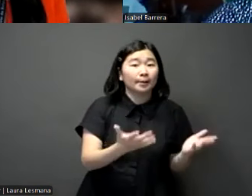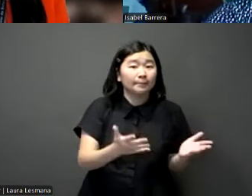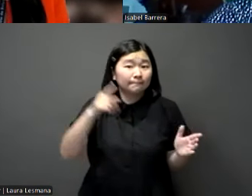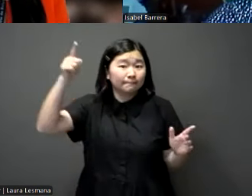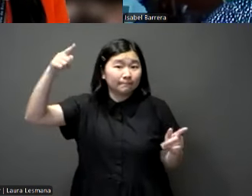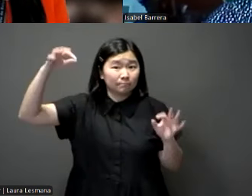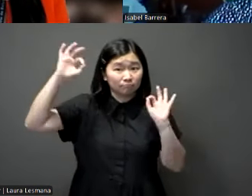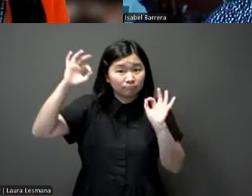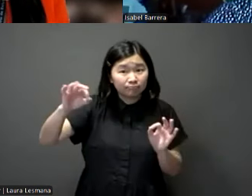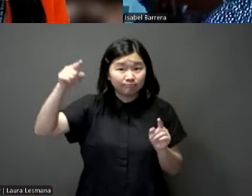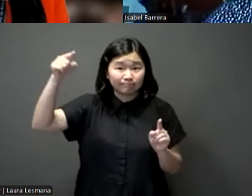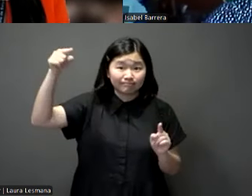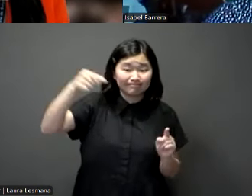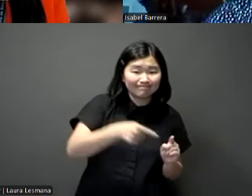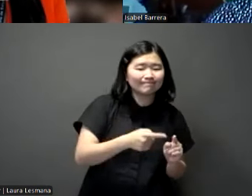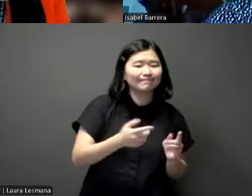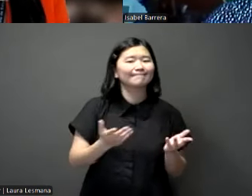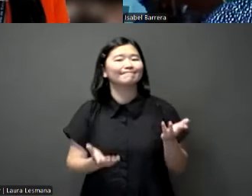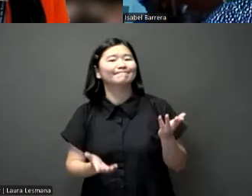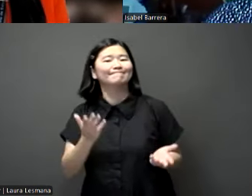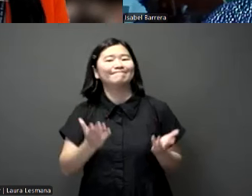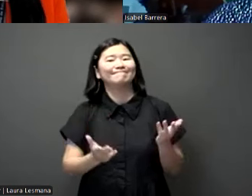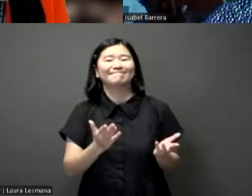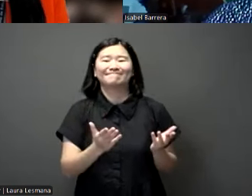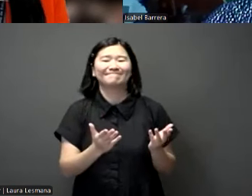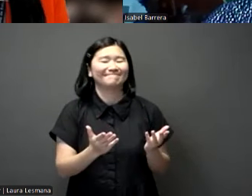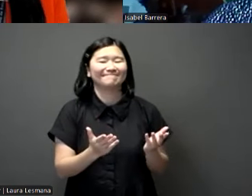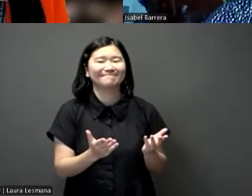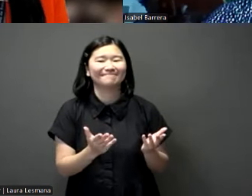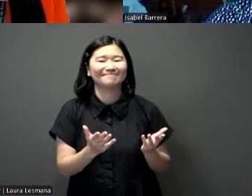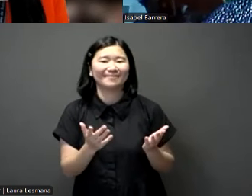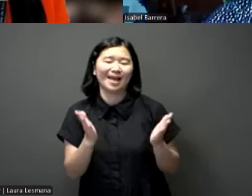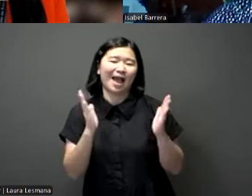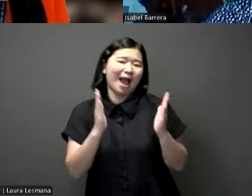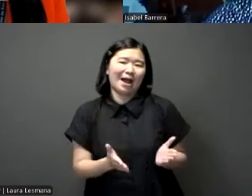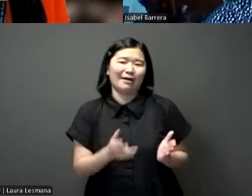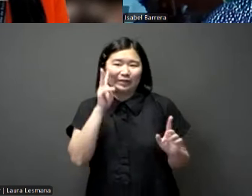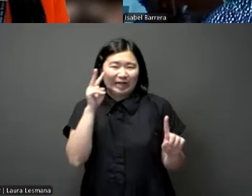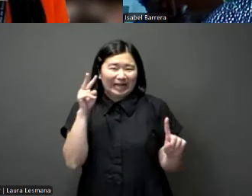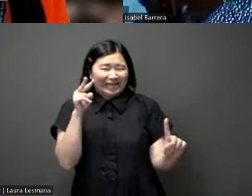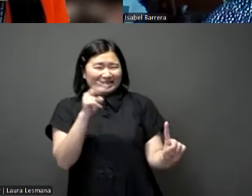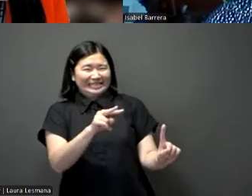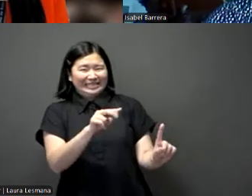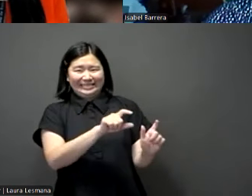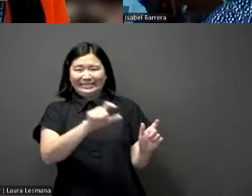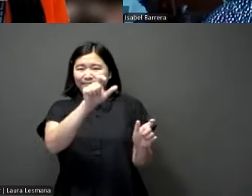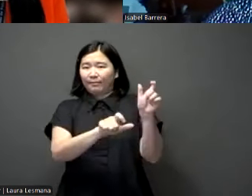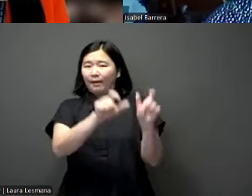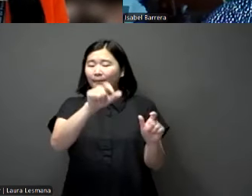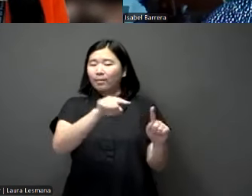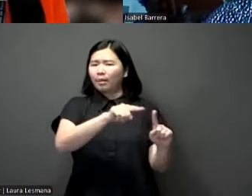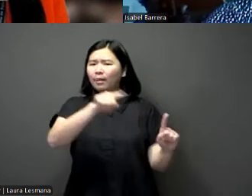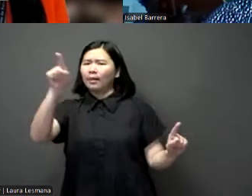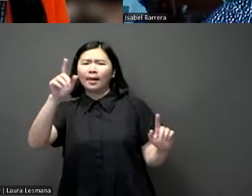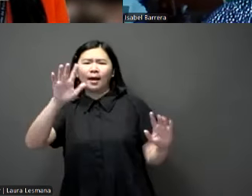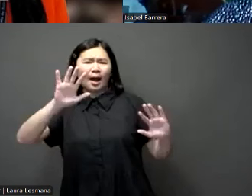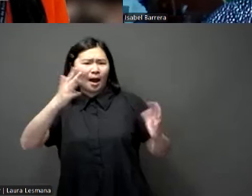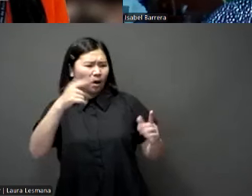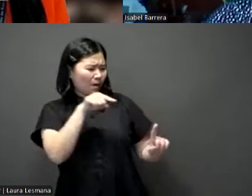be reached. We have to take care of them. And unfortunately, we didn't reach there because we didn't look at these social factors or